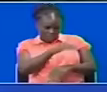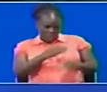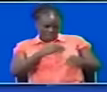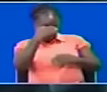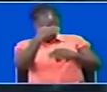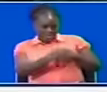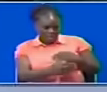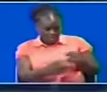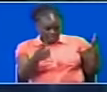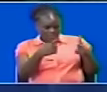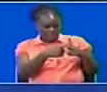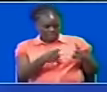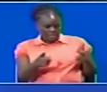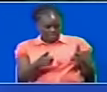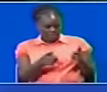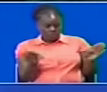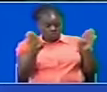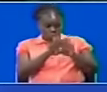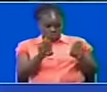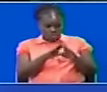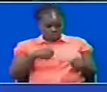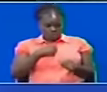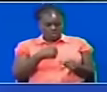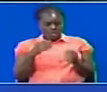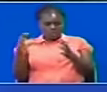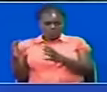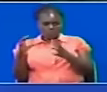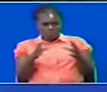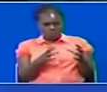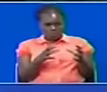it shall stand closed. Each party do bear their own costs.